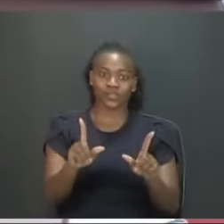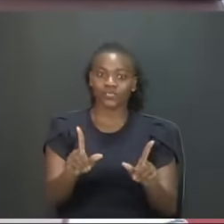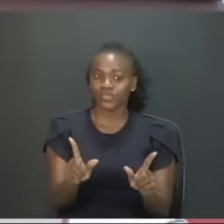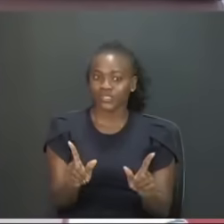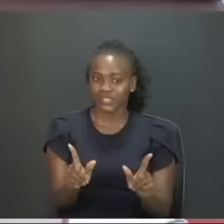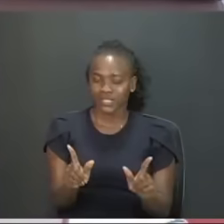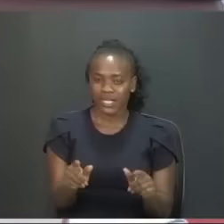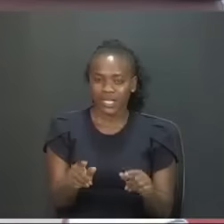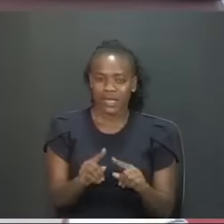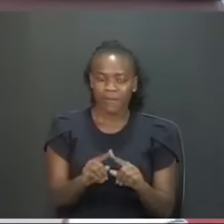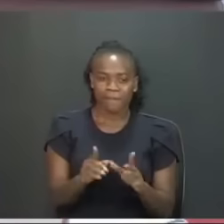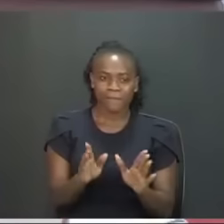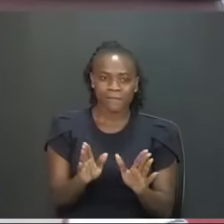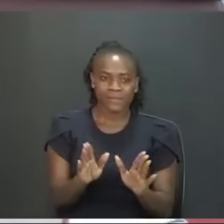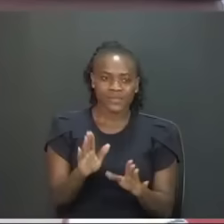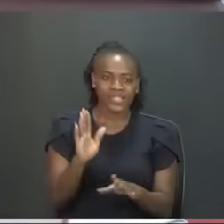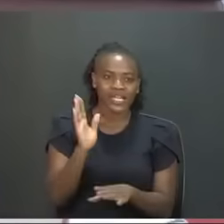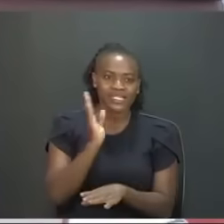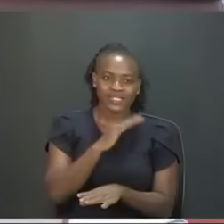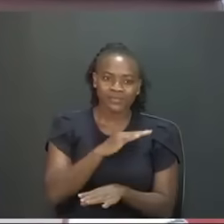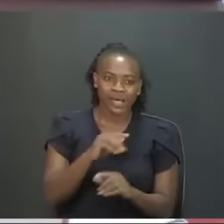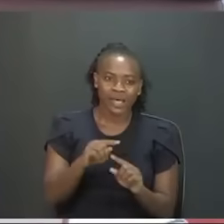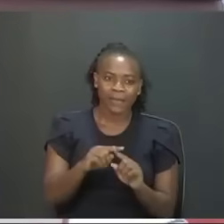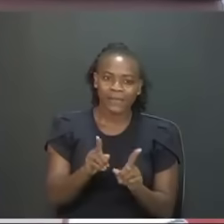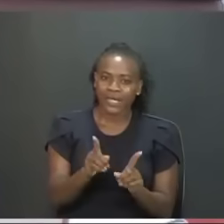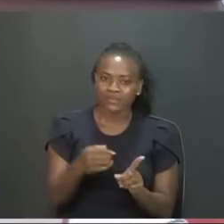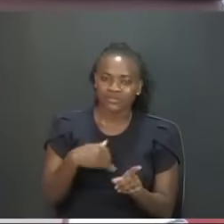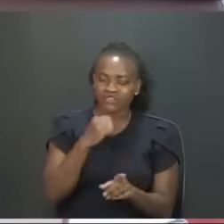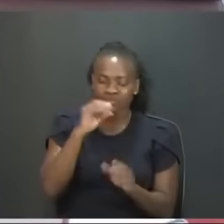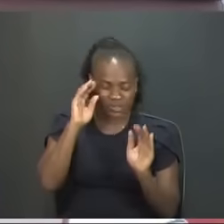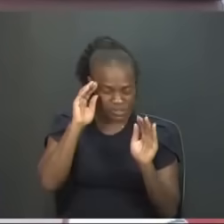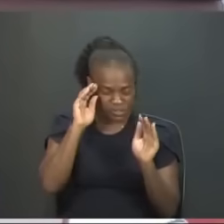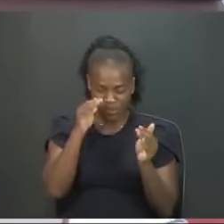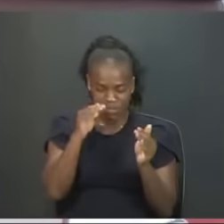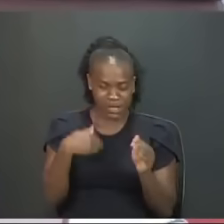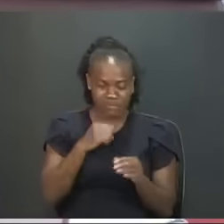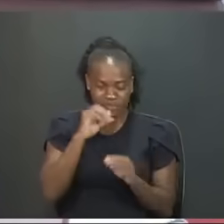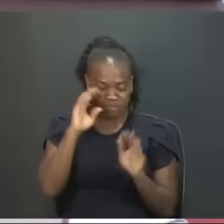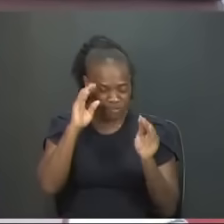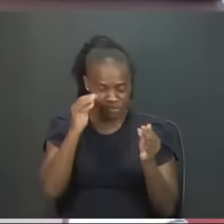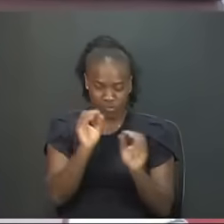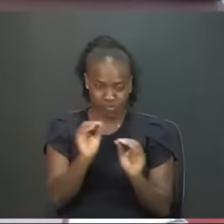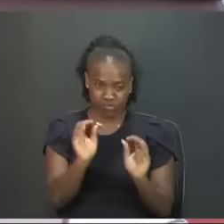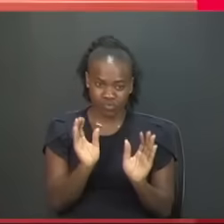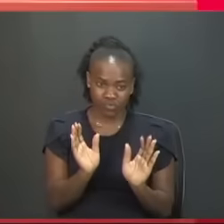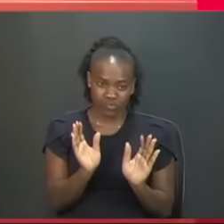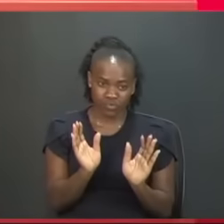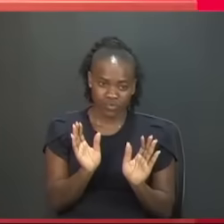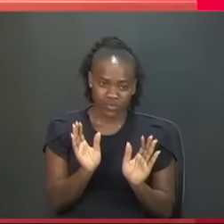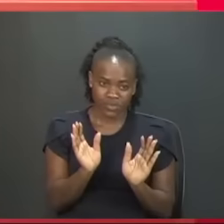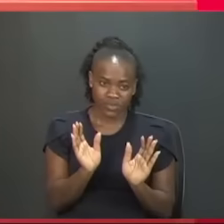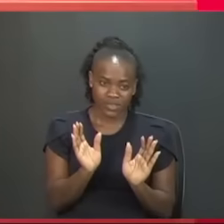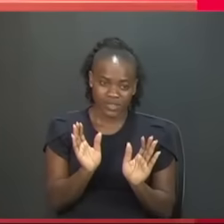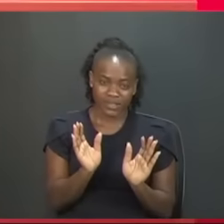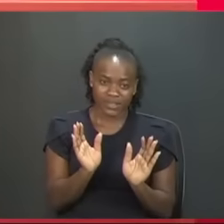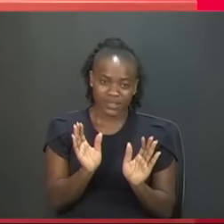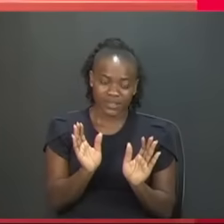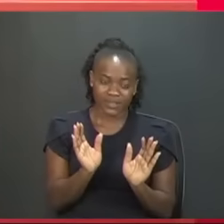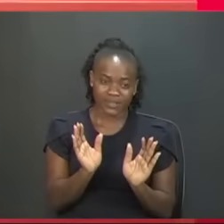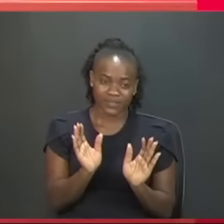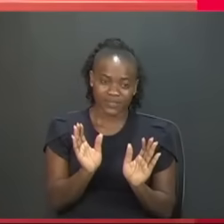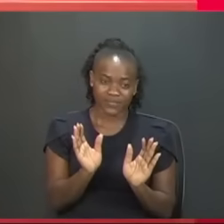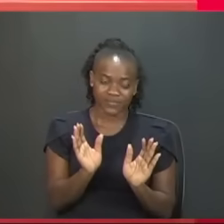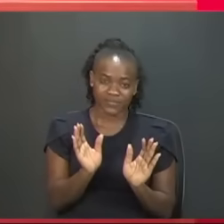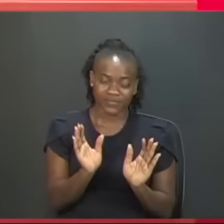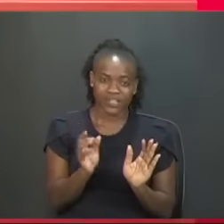I have decided to always. No, I thought you were addressing me. I am not worried. I am never. Minority Leader, I thought you were talking about. Mr. Speaker,